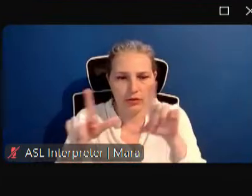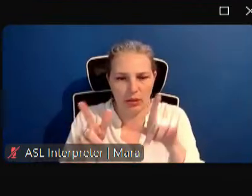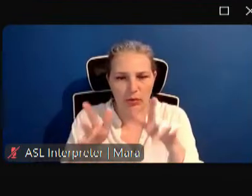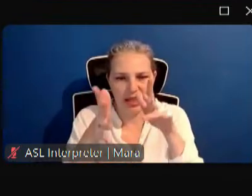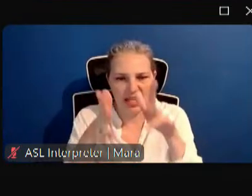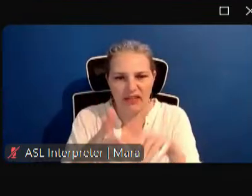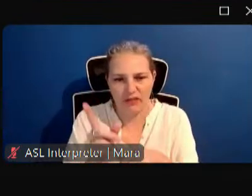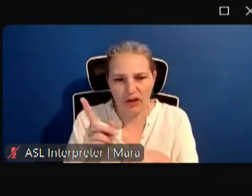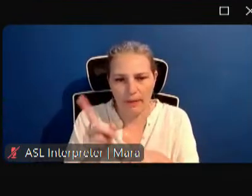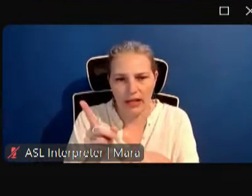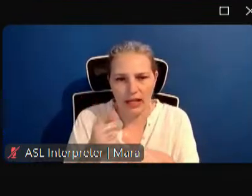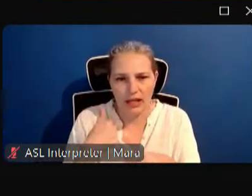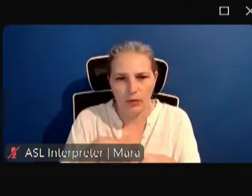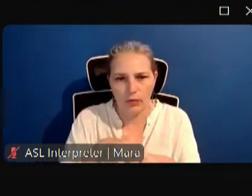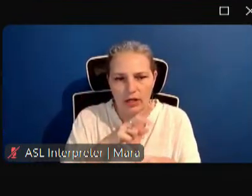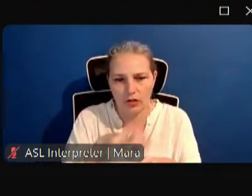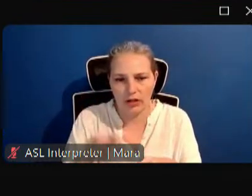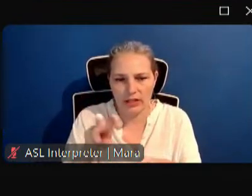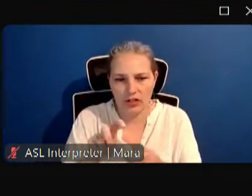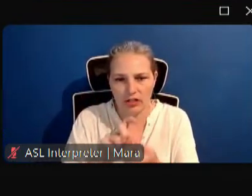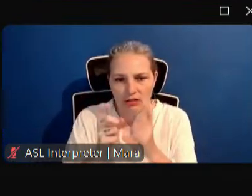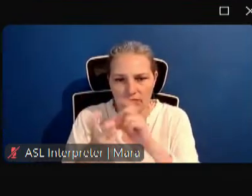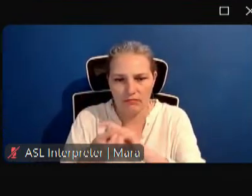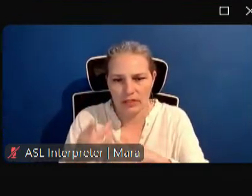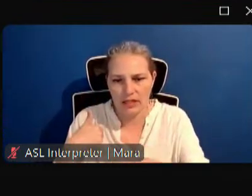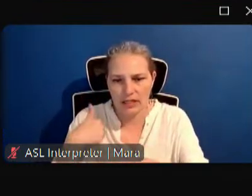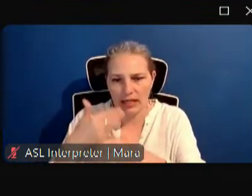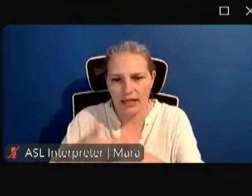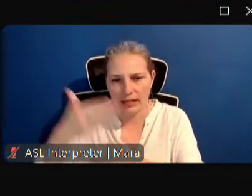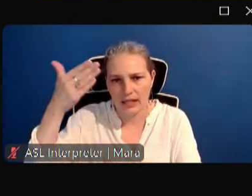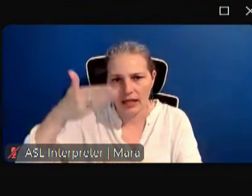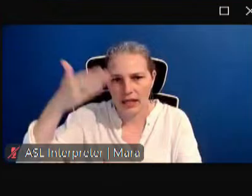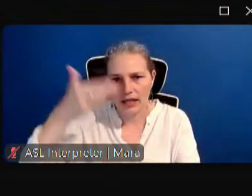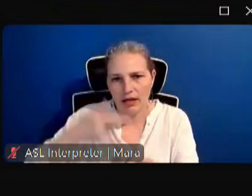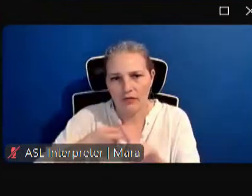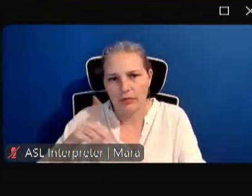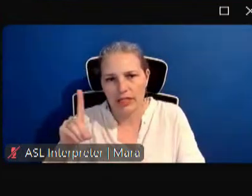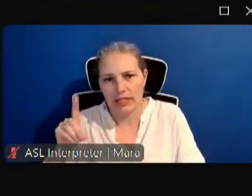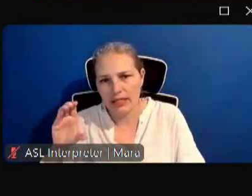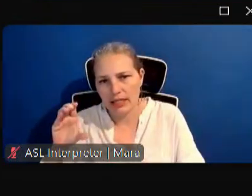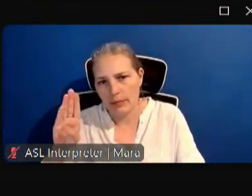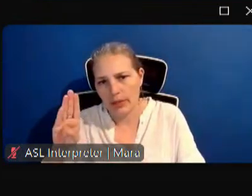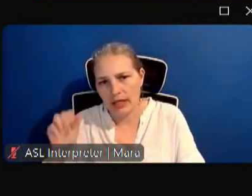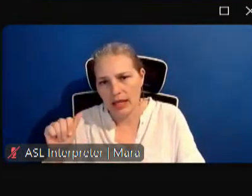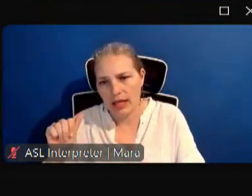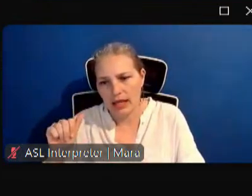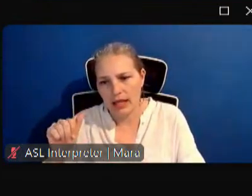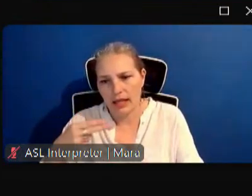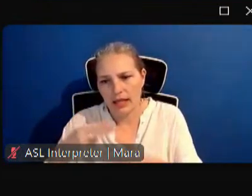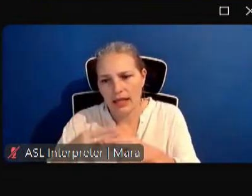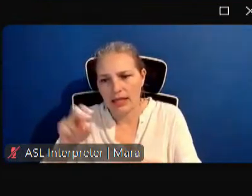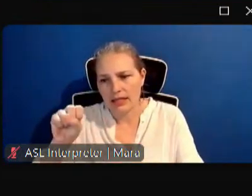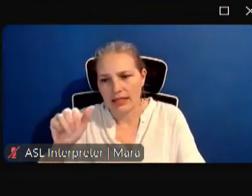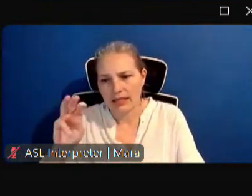as we transition to our next presenter from DCBA. Sam, the floor is yours.